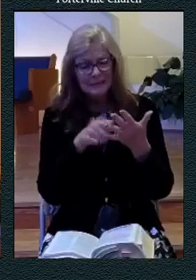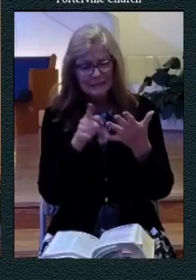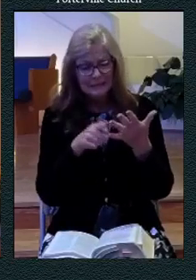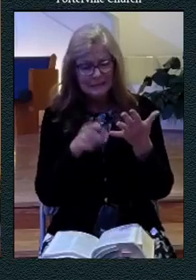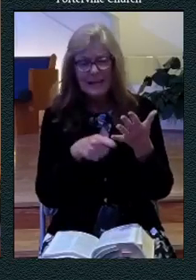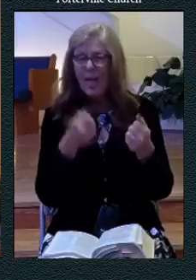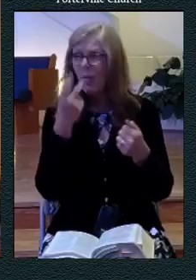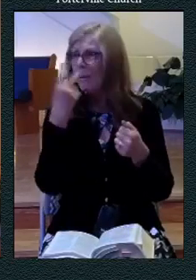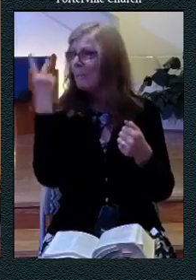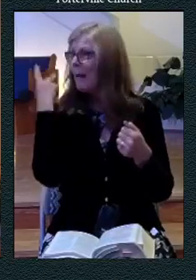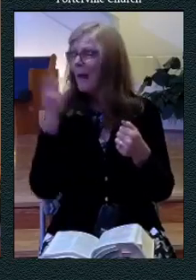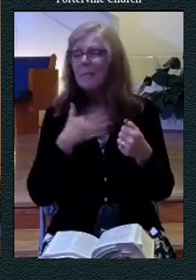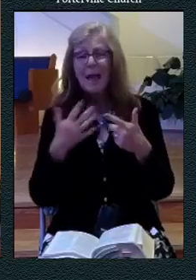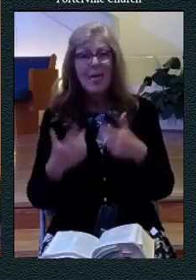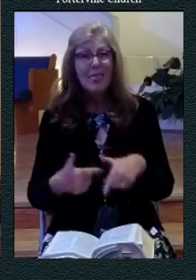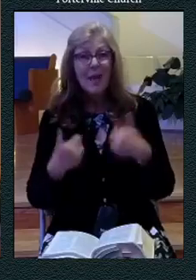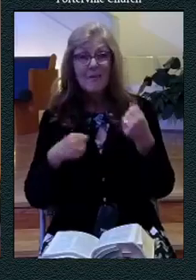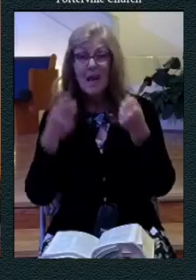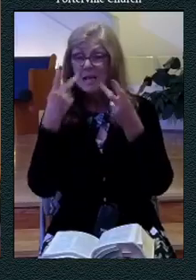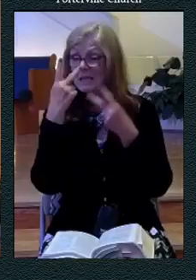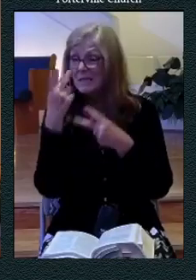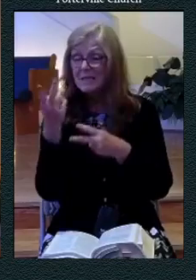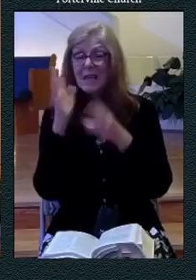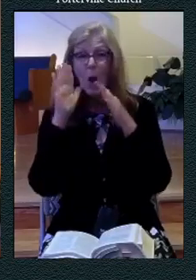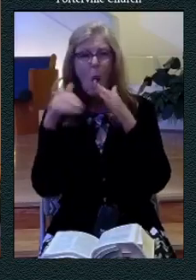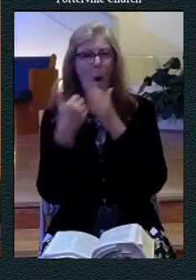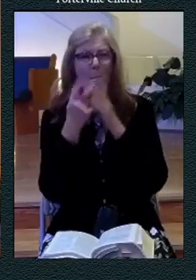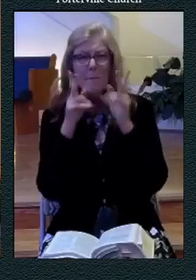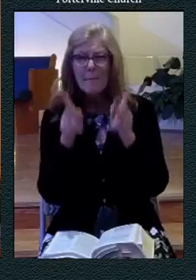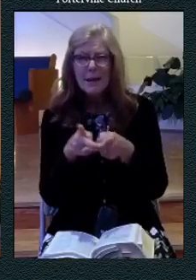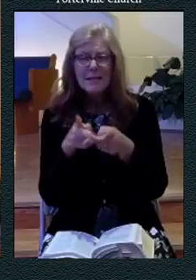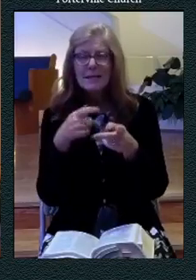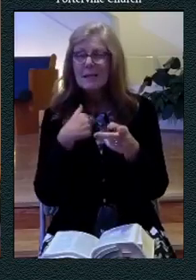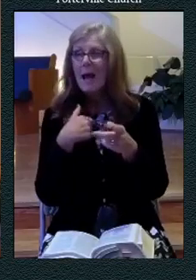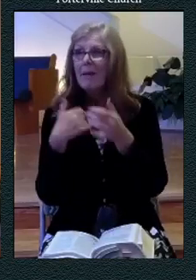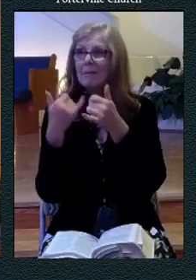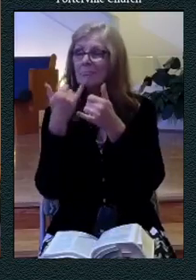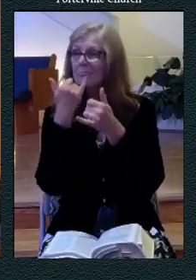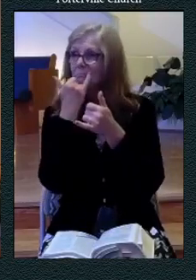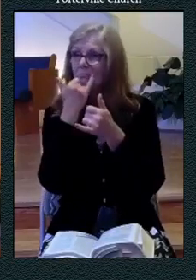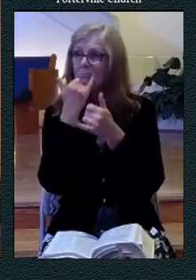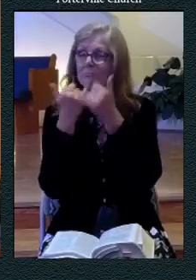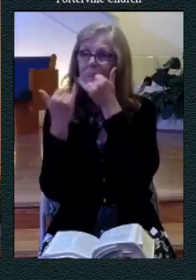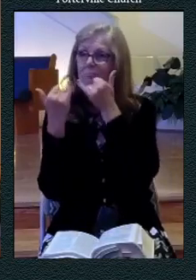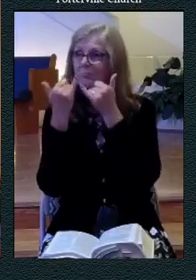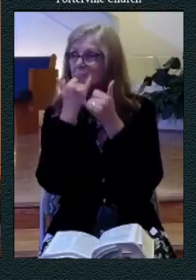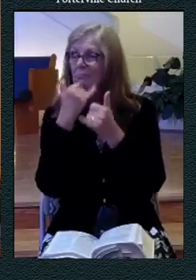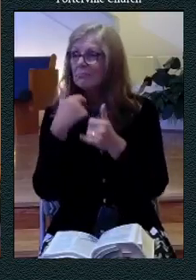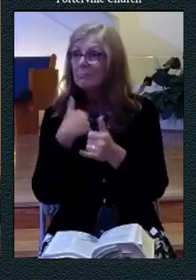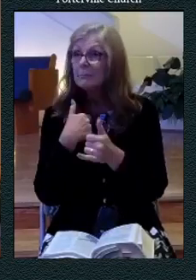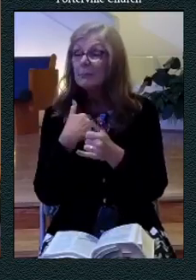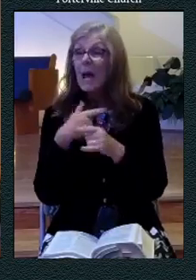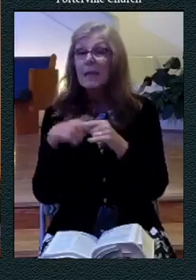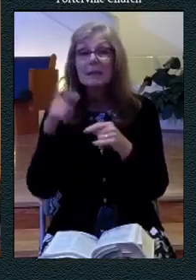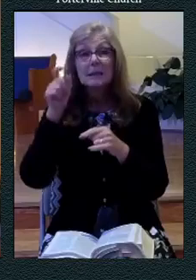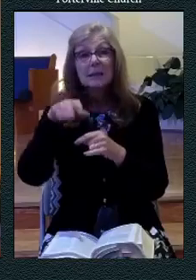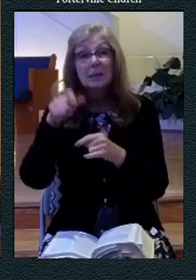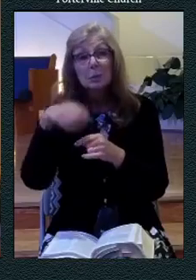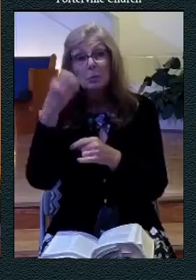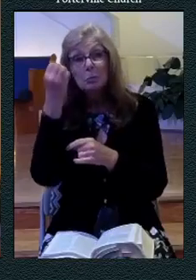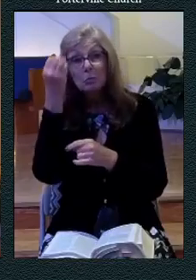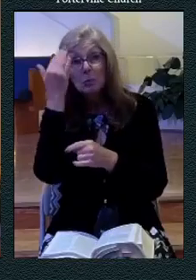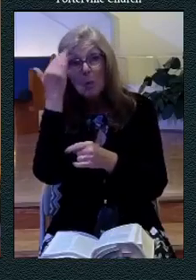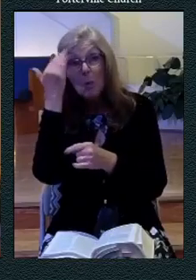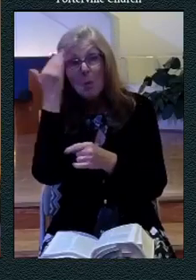back through my life and I can see all the places I failed him. I need to know that he has dealt